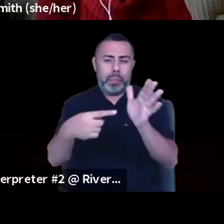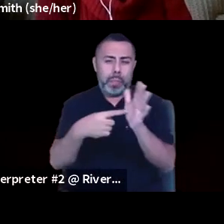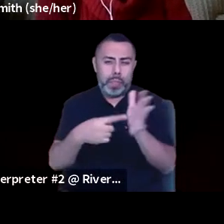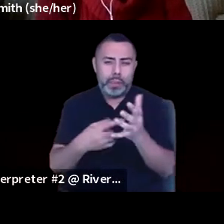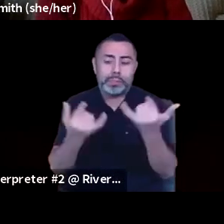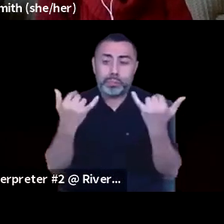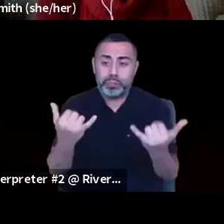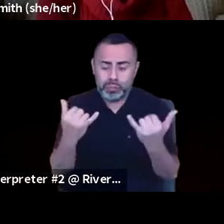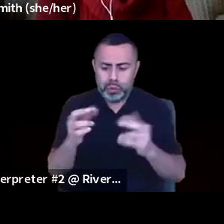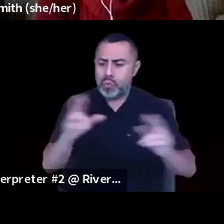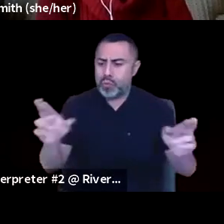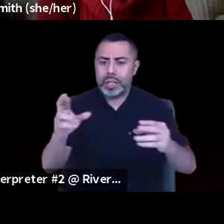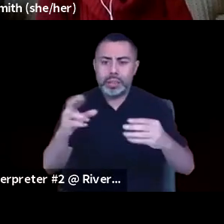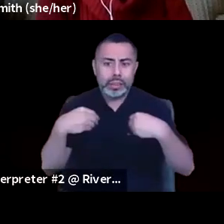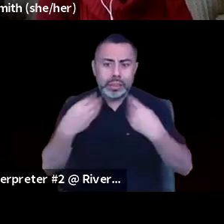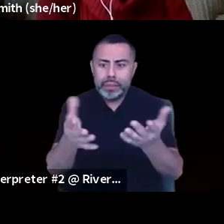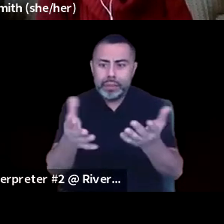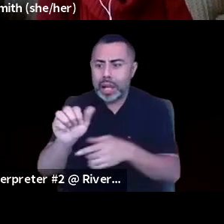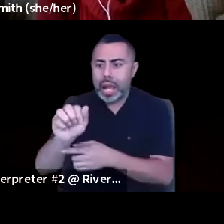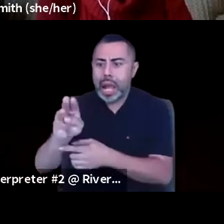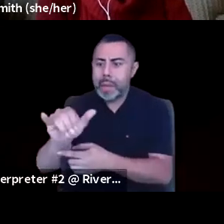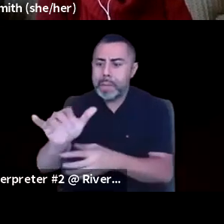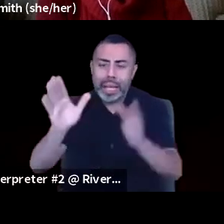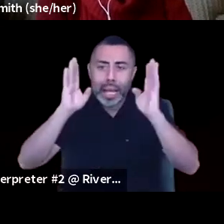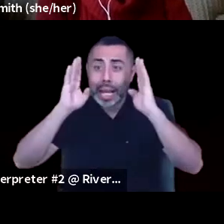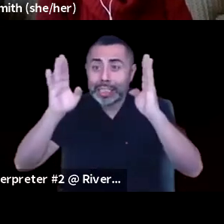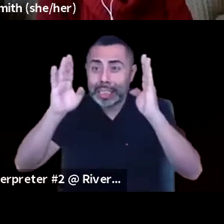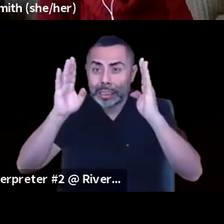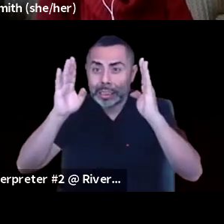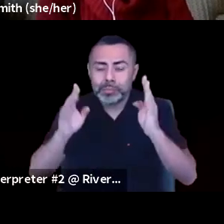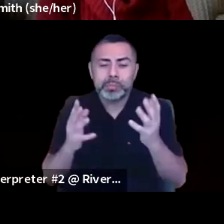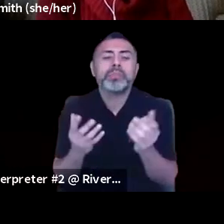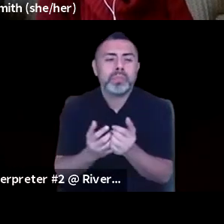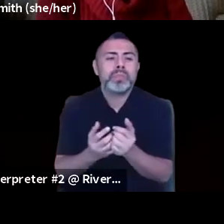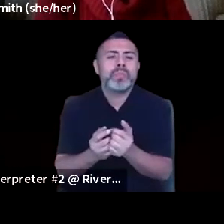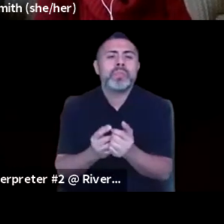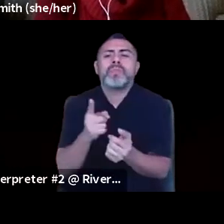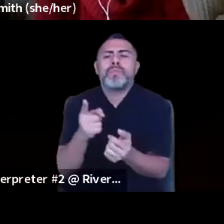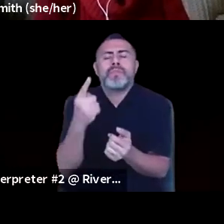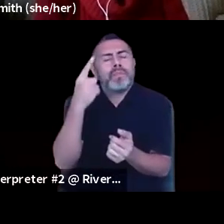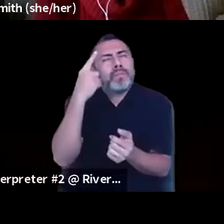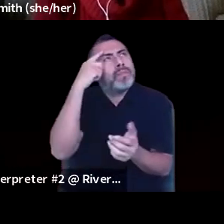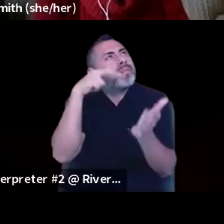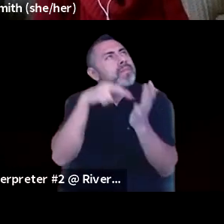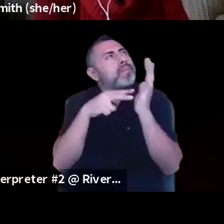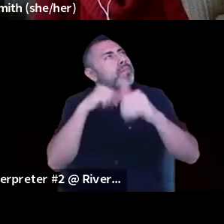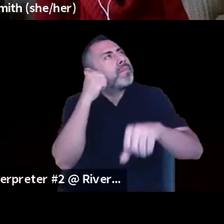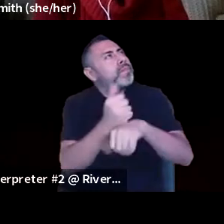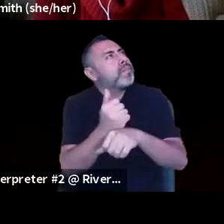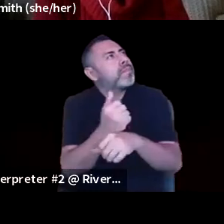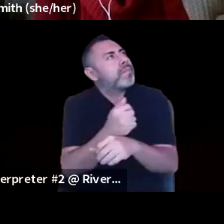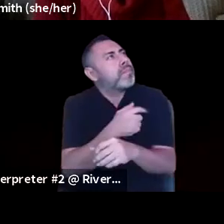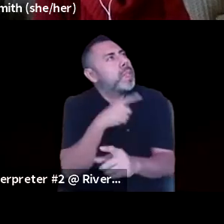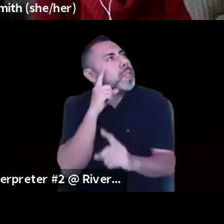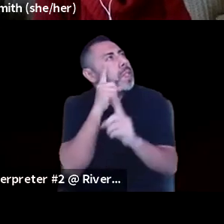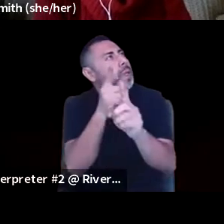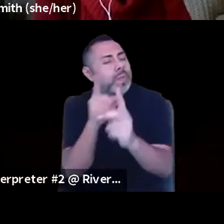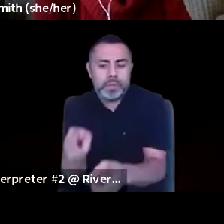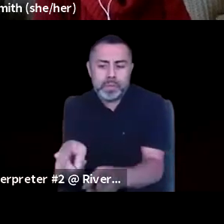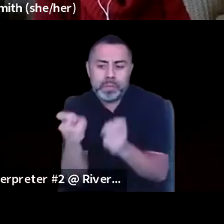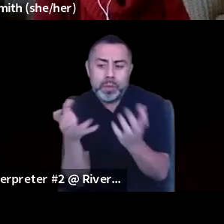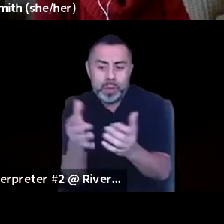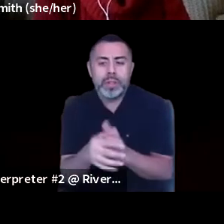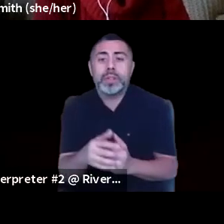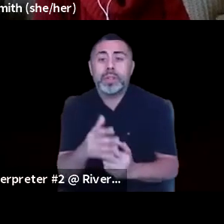getting ready to hear from Amy around what you want to get from this talk or how you might want to use this resource. And then I would say